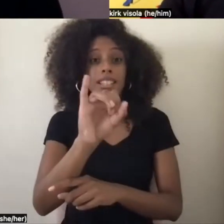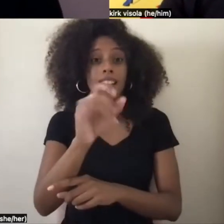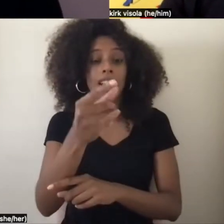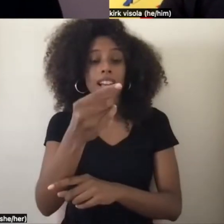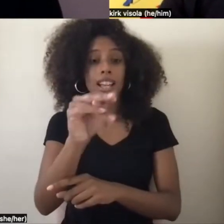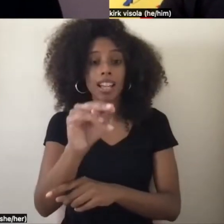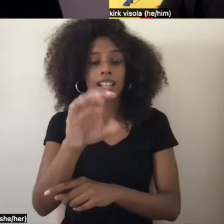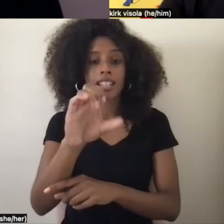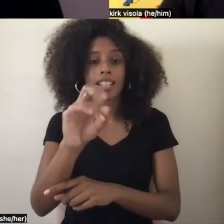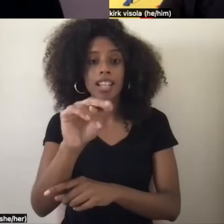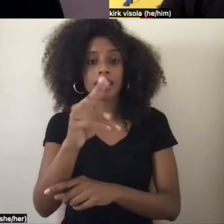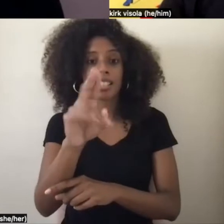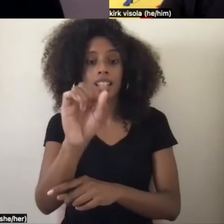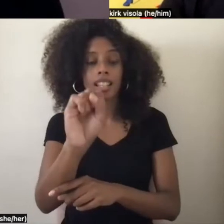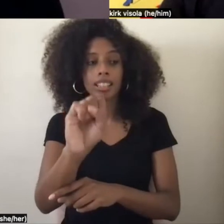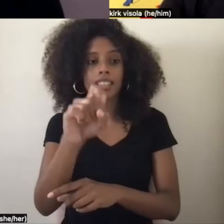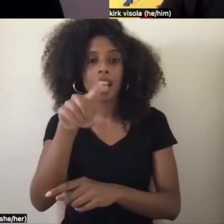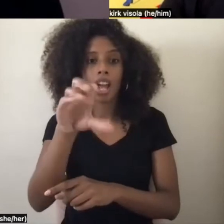They surveyed about